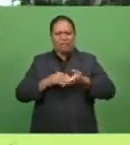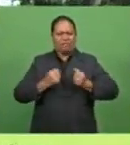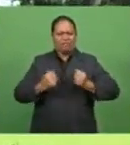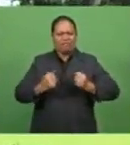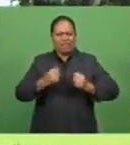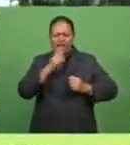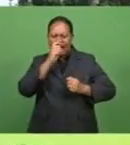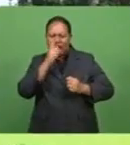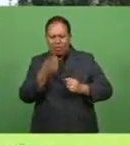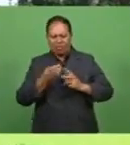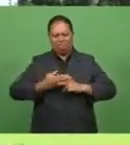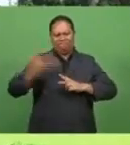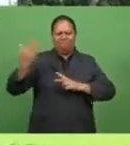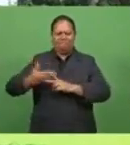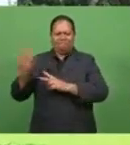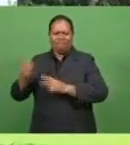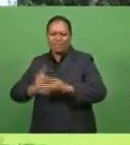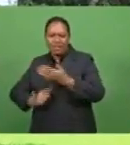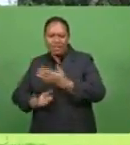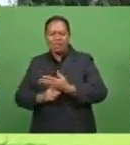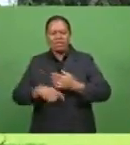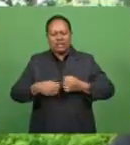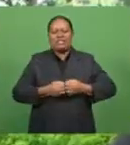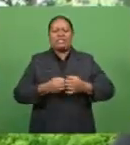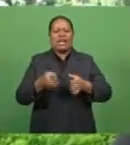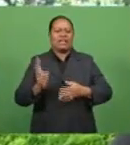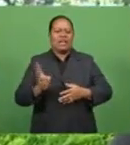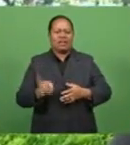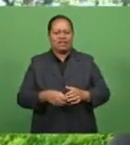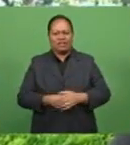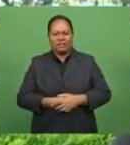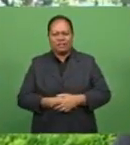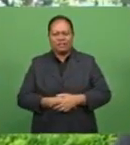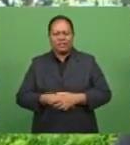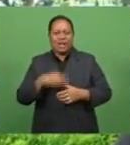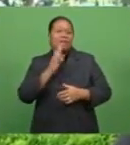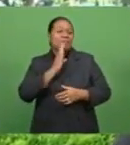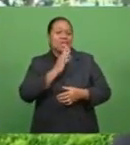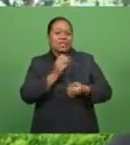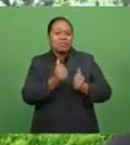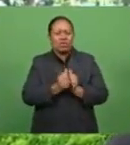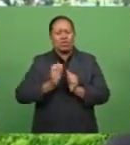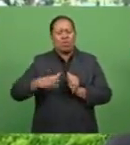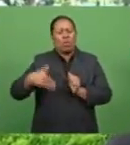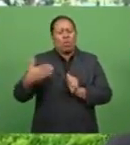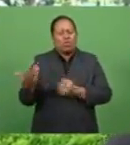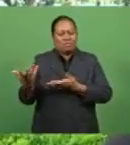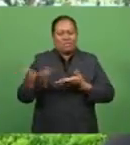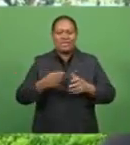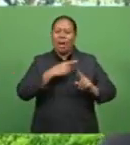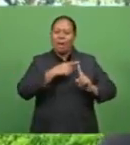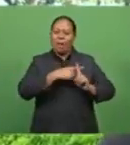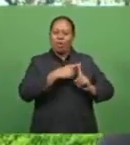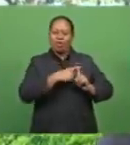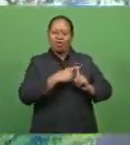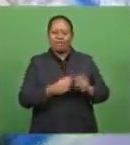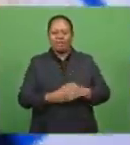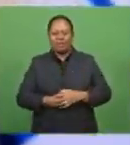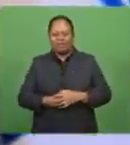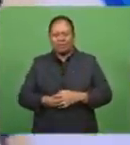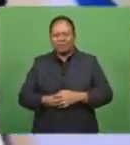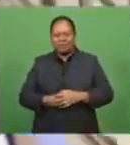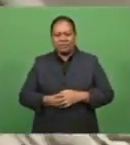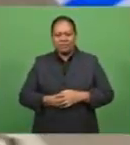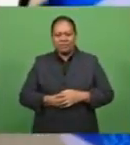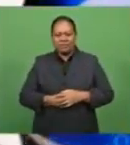for the restriction to be lifted so I can start playing again. I miss sports because it always brings a positive message.